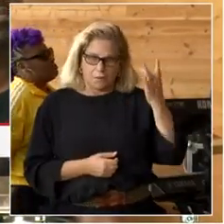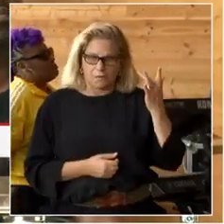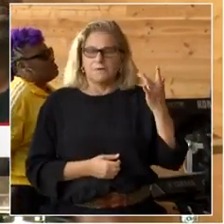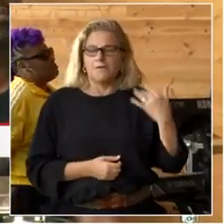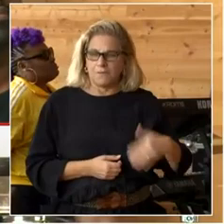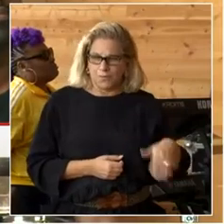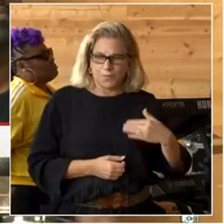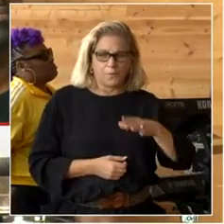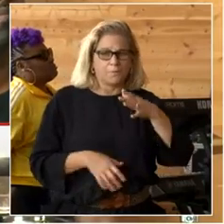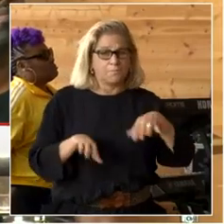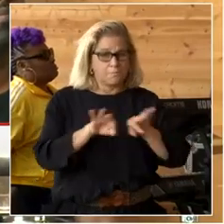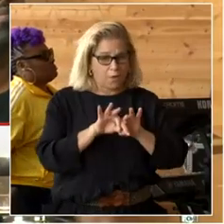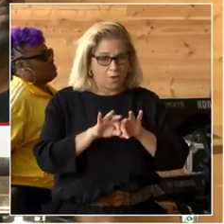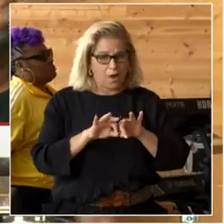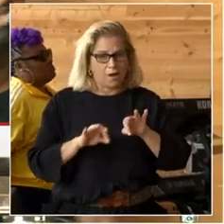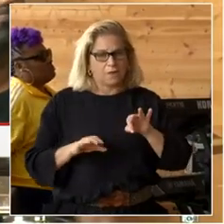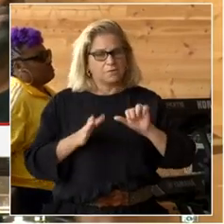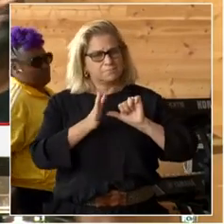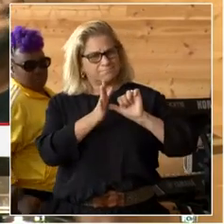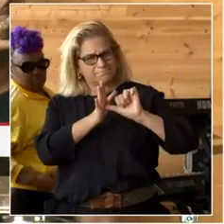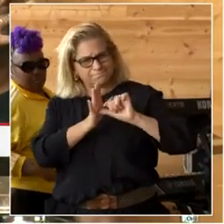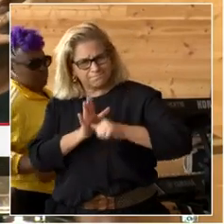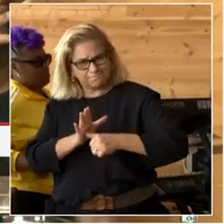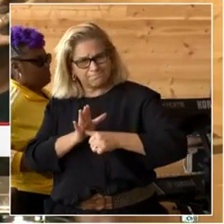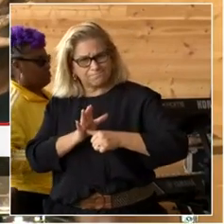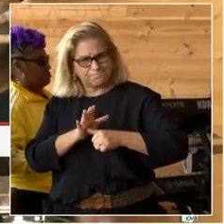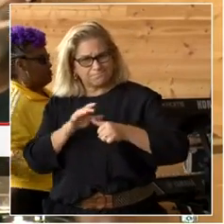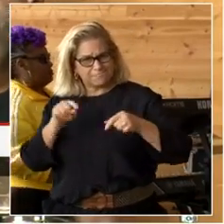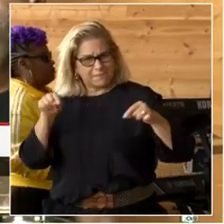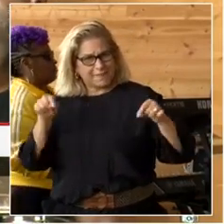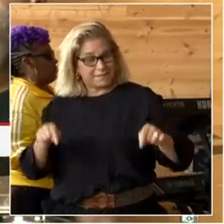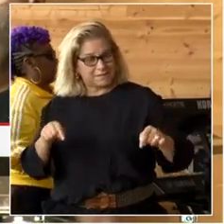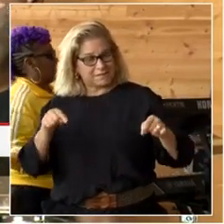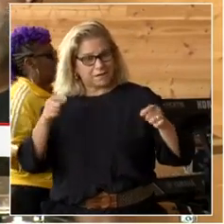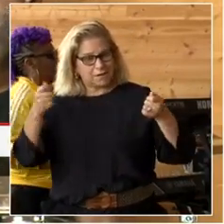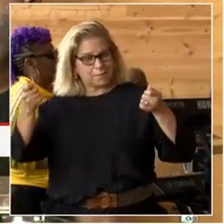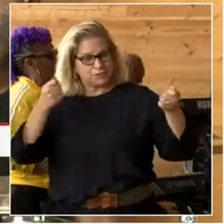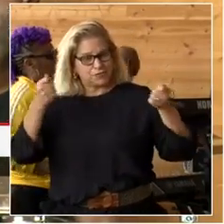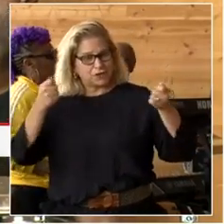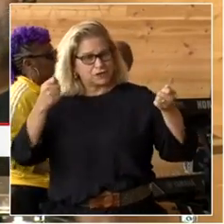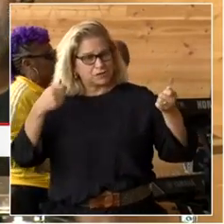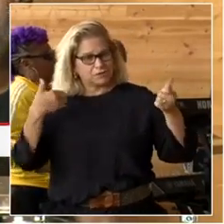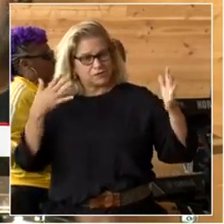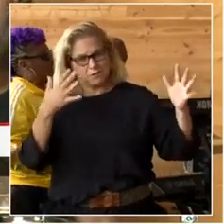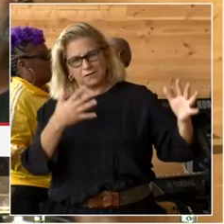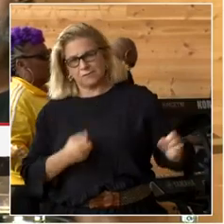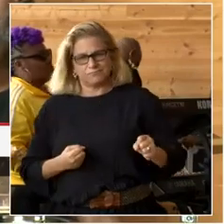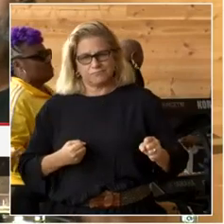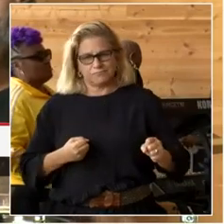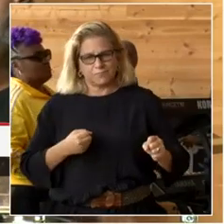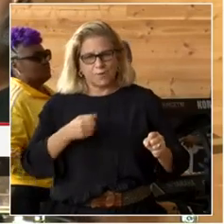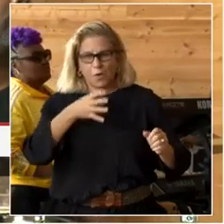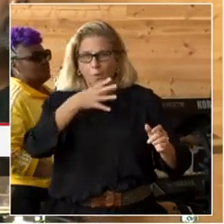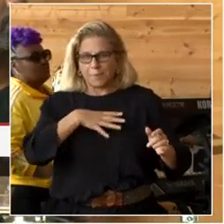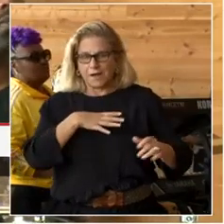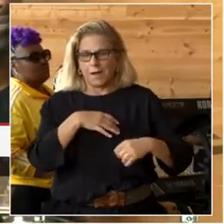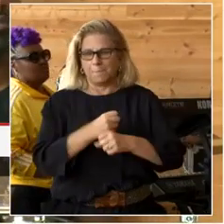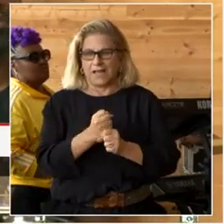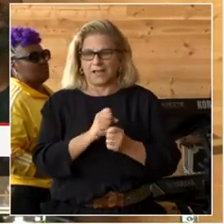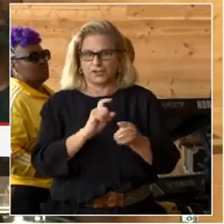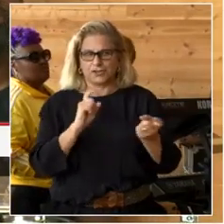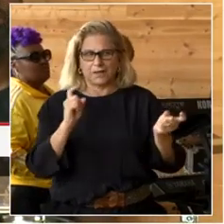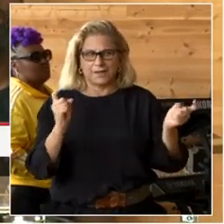to highlight the fact that this administration has made tremendous commitments